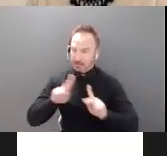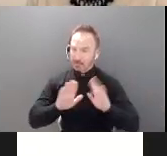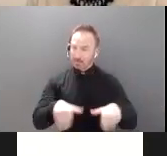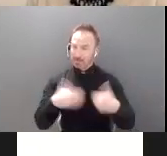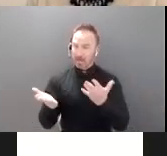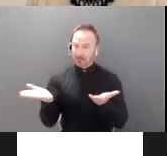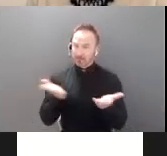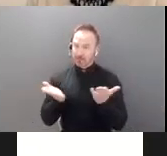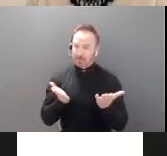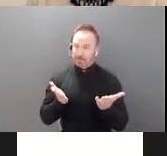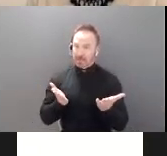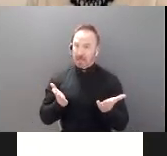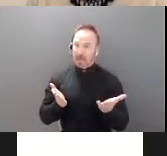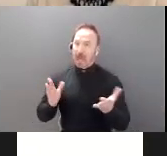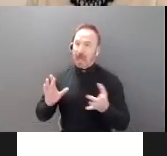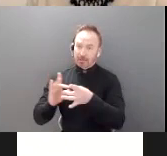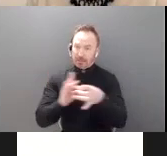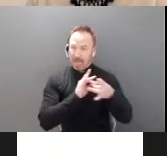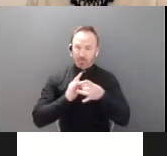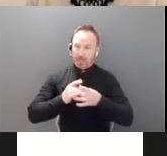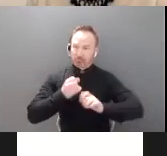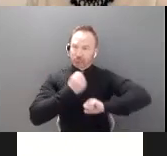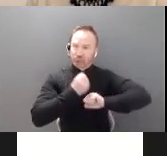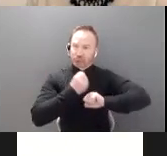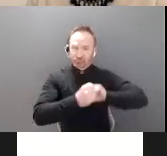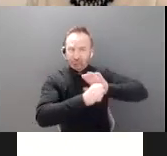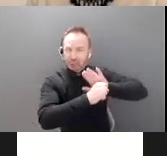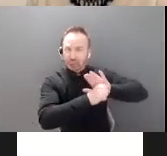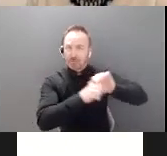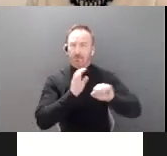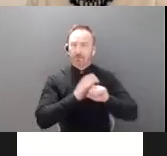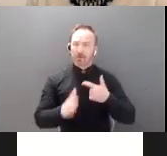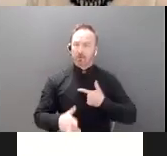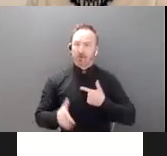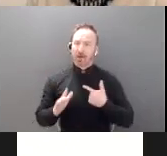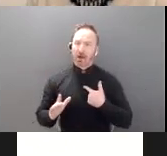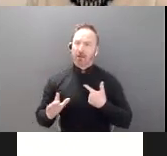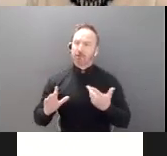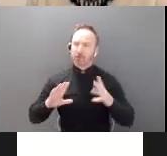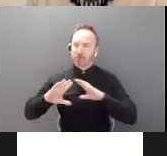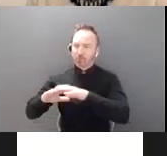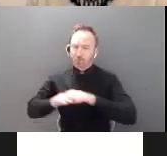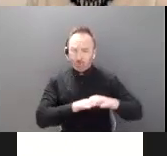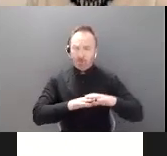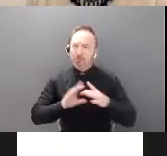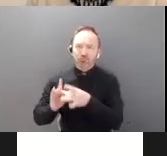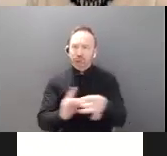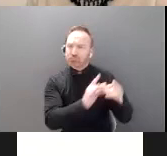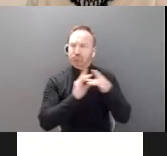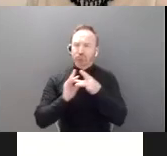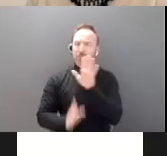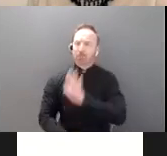and advocating with our local elder abuse networks across the province. I encourage you to follow us on social media. You can see